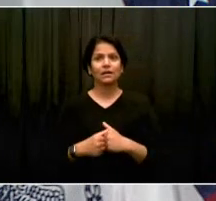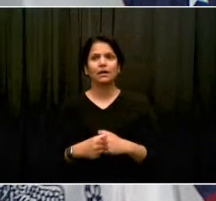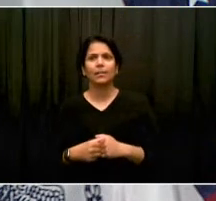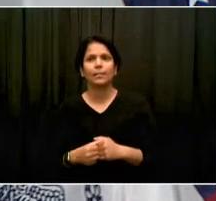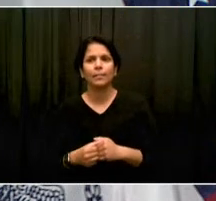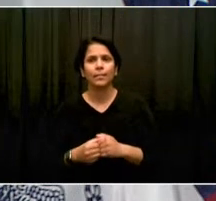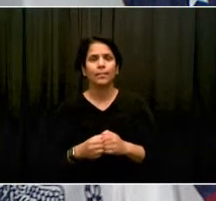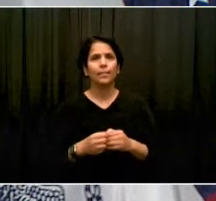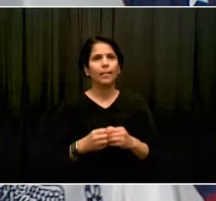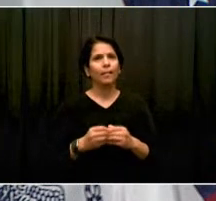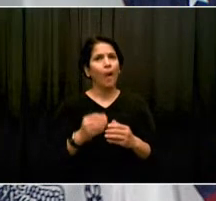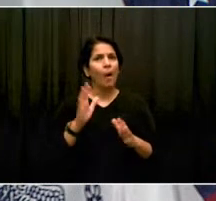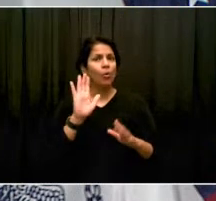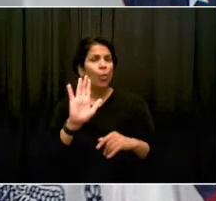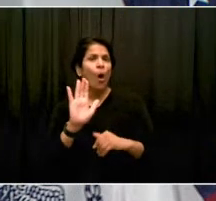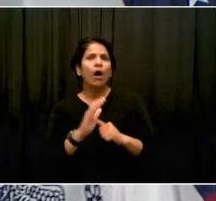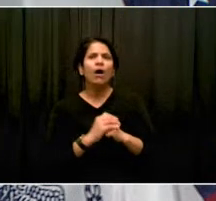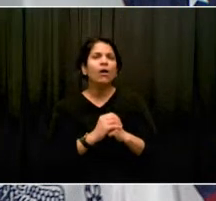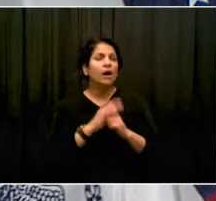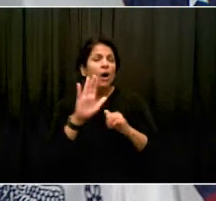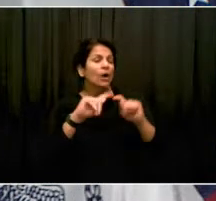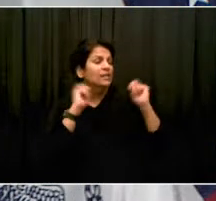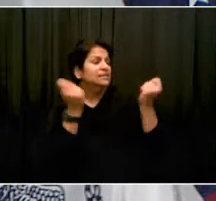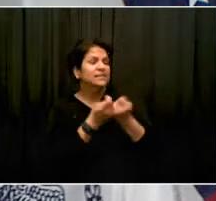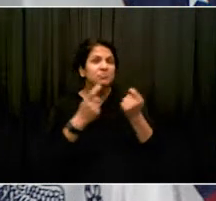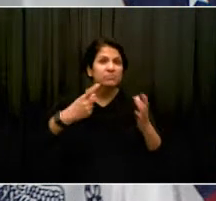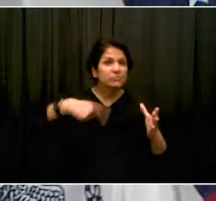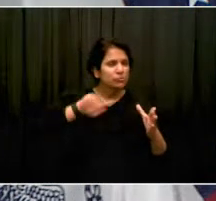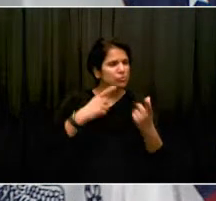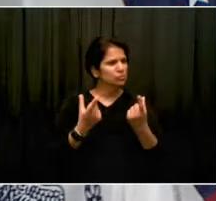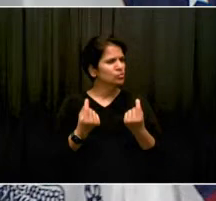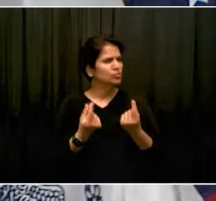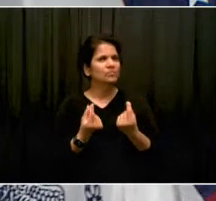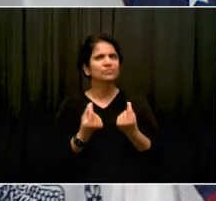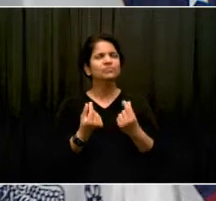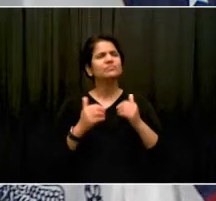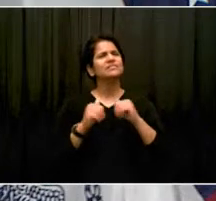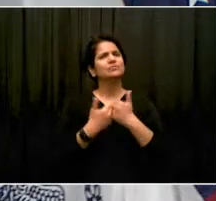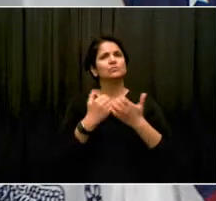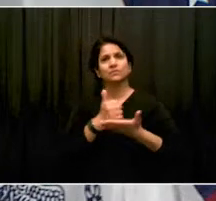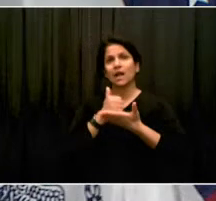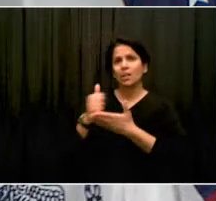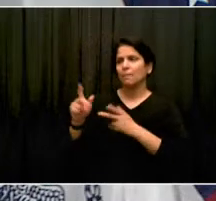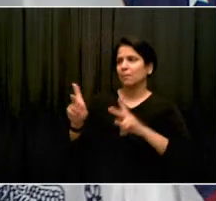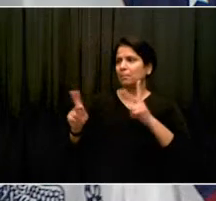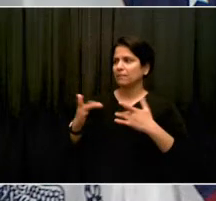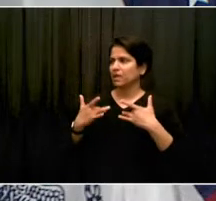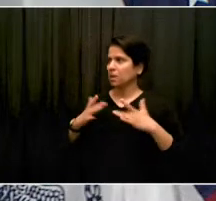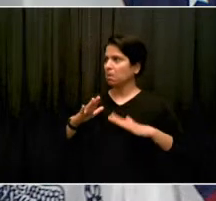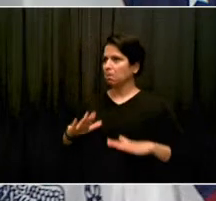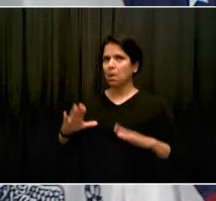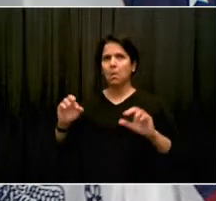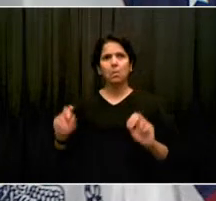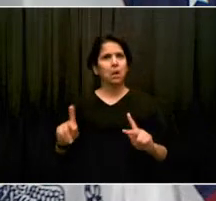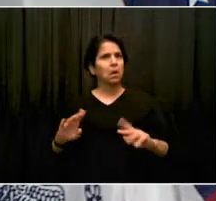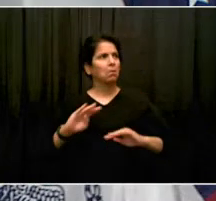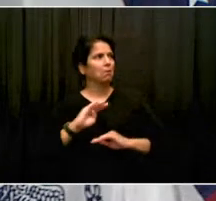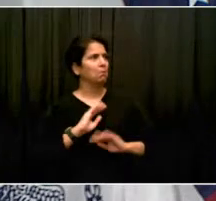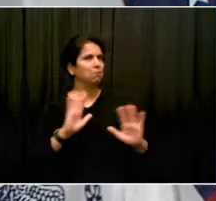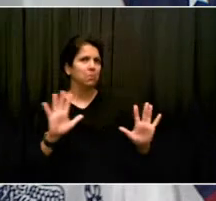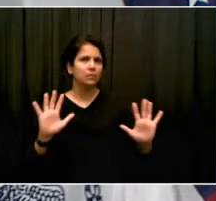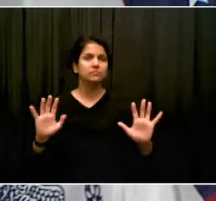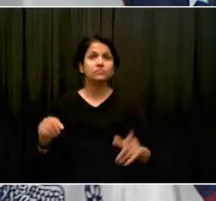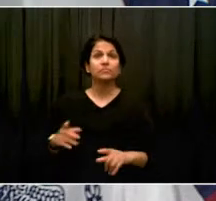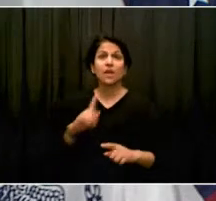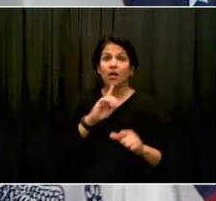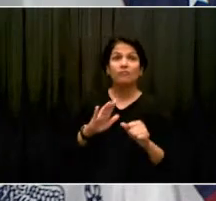give New Yorkers peace of mind when they go for indoor dining, to a gym, what have you? Are you thinking of things like utilizing the